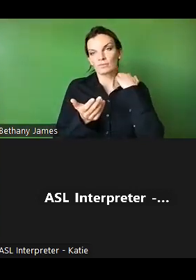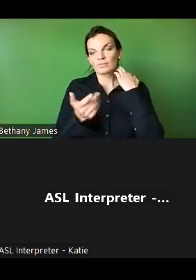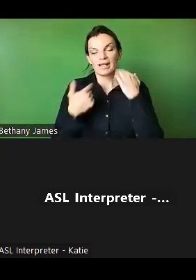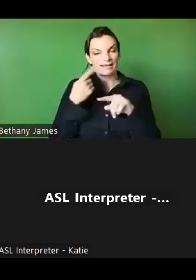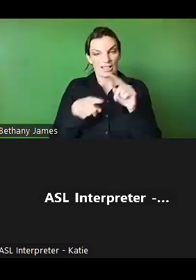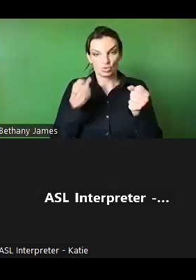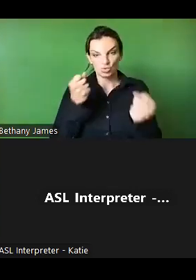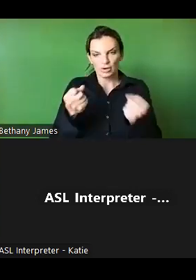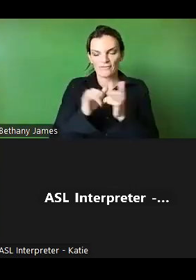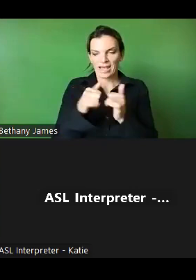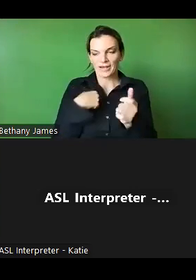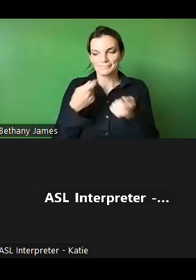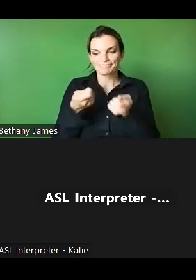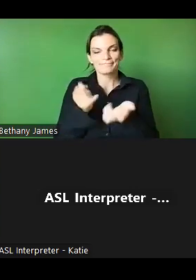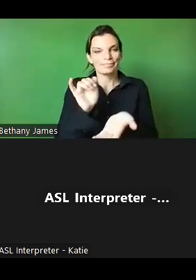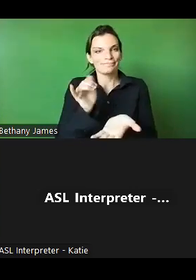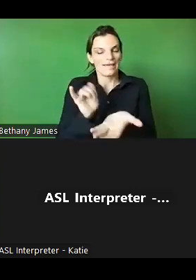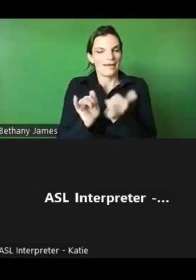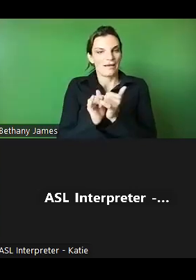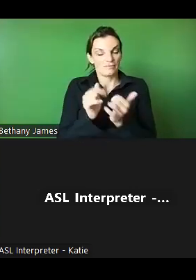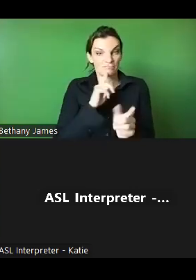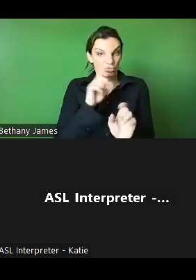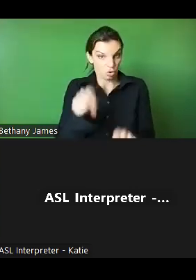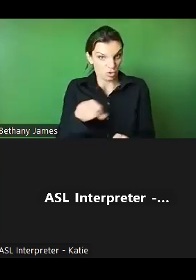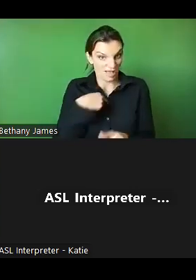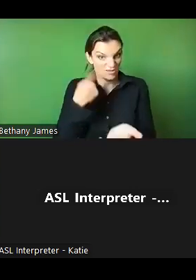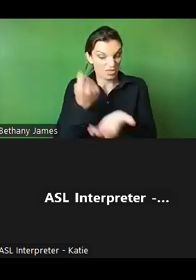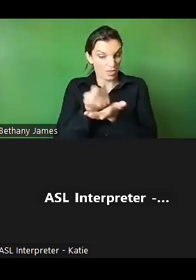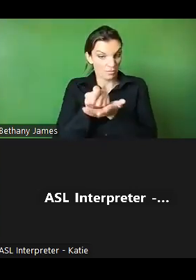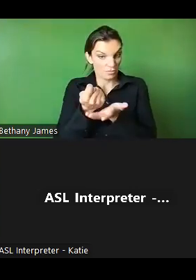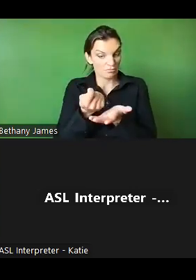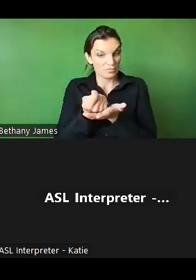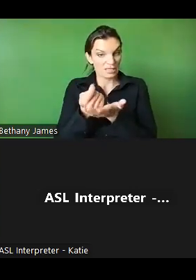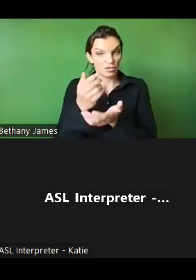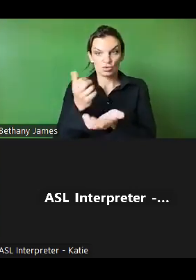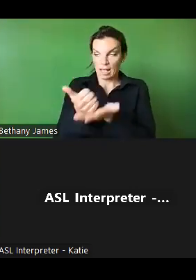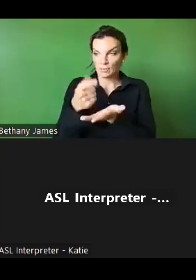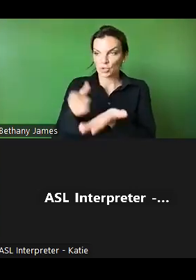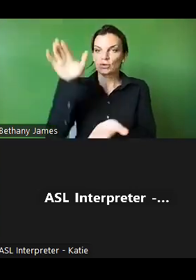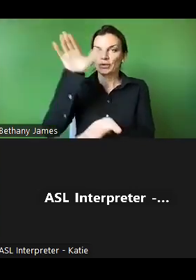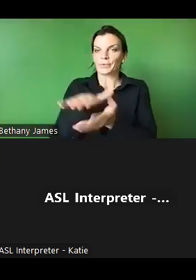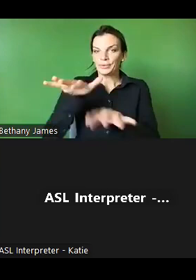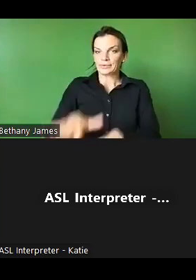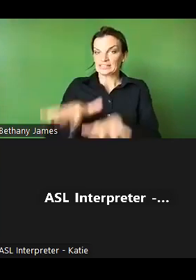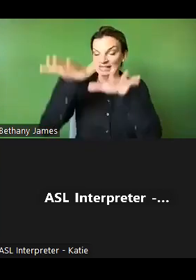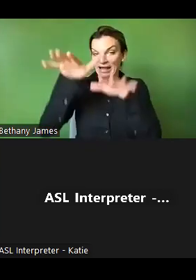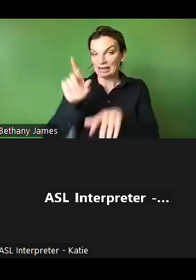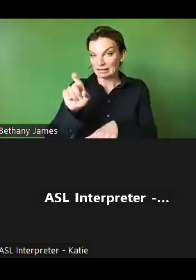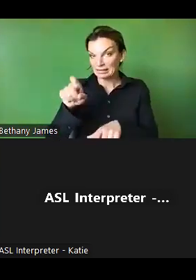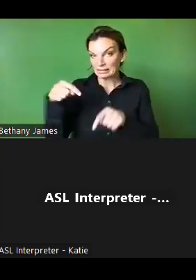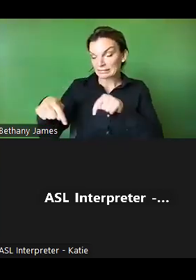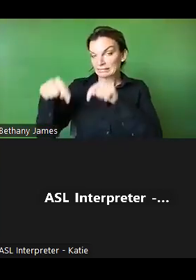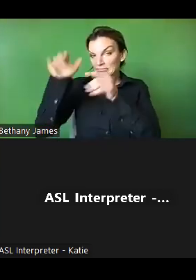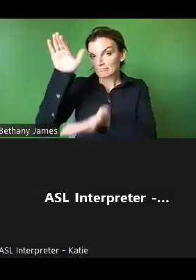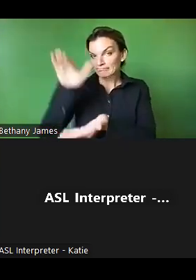drive? Could there be a therapeutic piece that we could get you connected with? Are you willing to, maybe, if